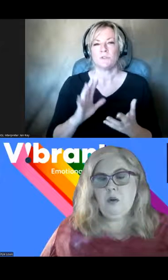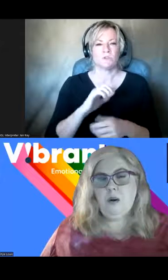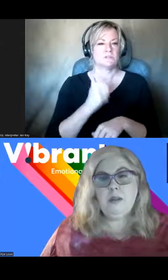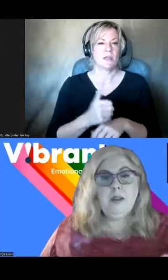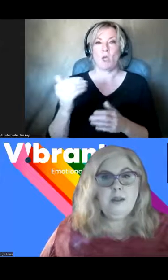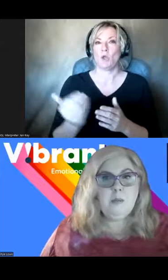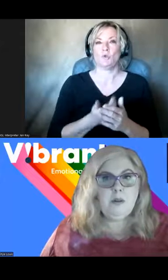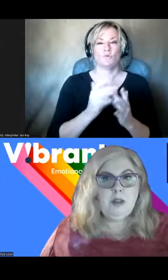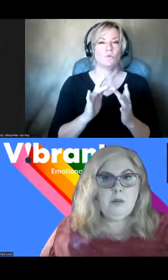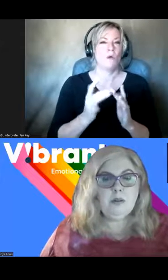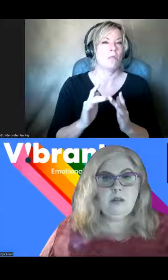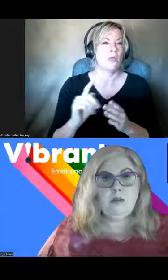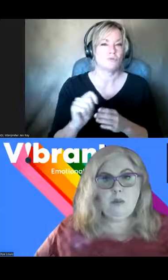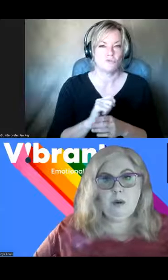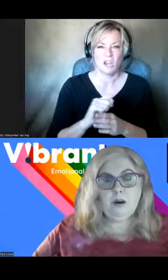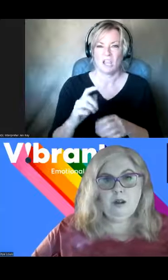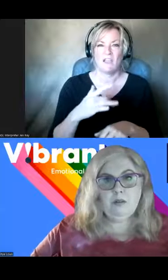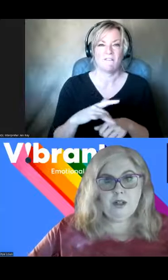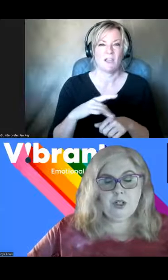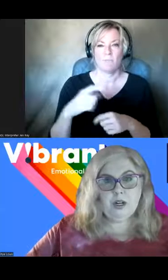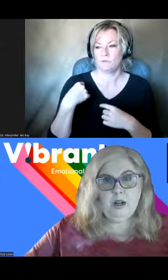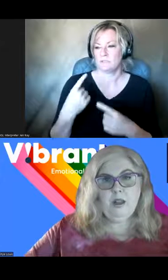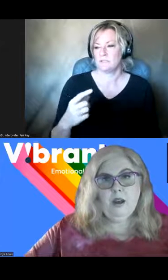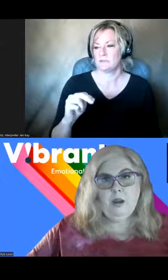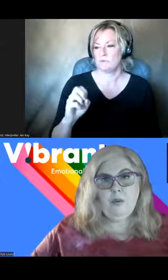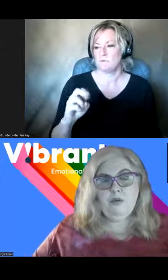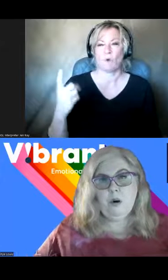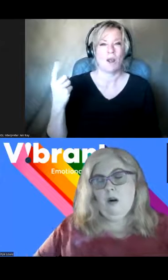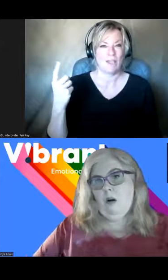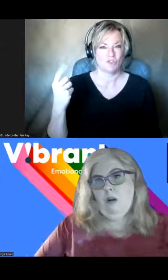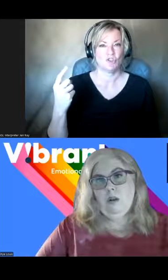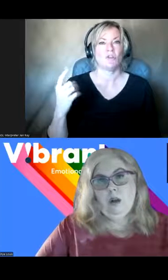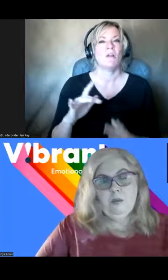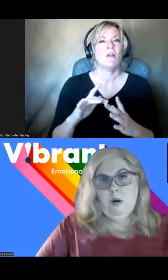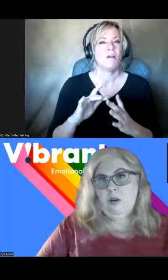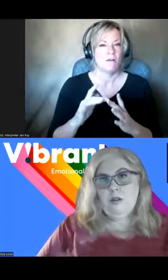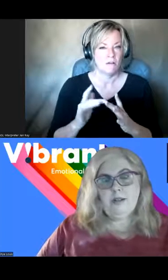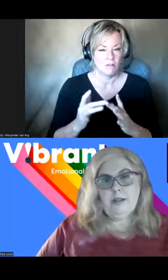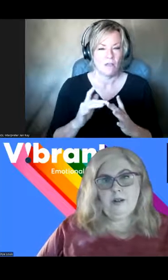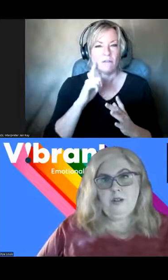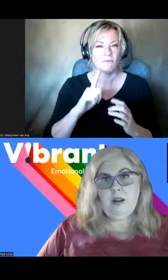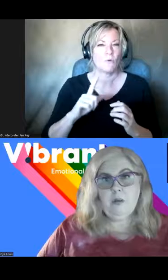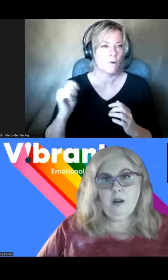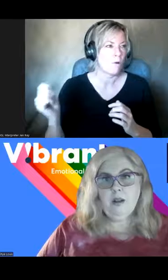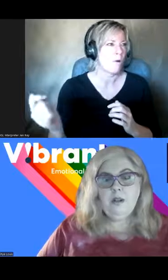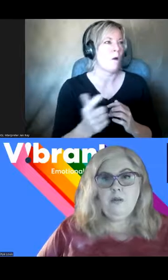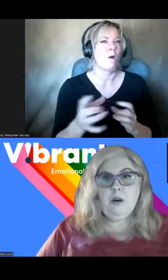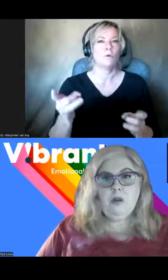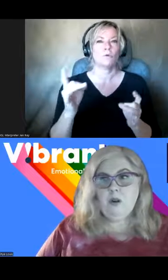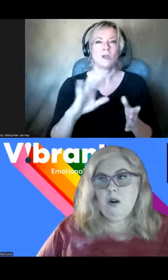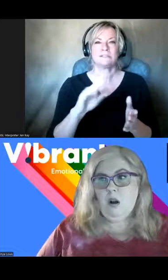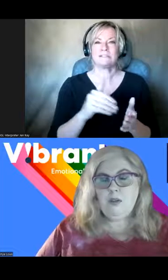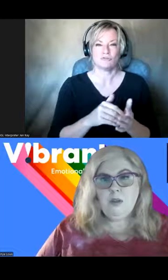online training course that's been available since November of last year for all crisis centers in the network.